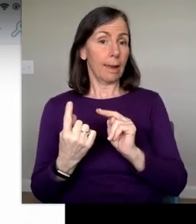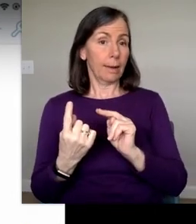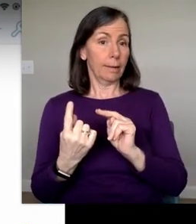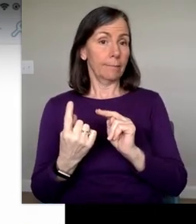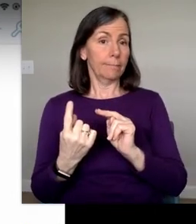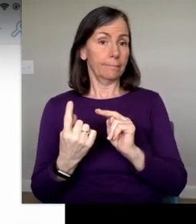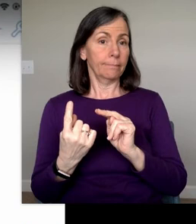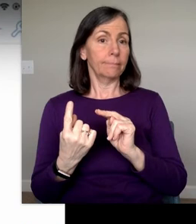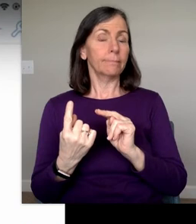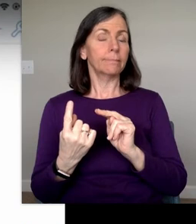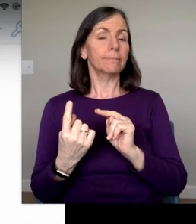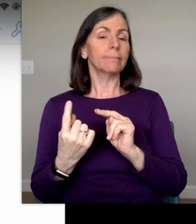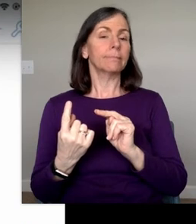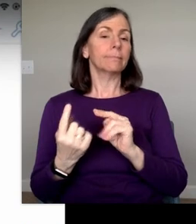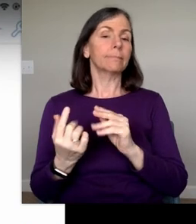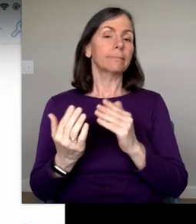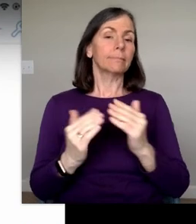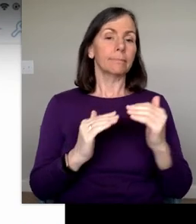And